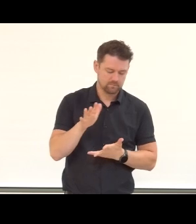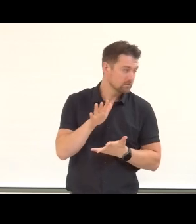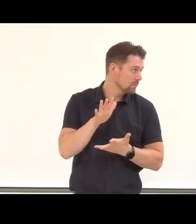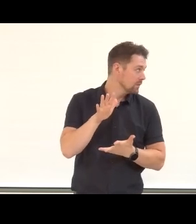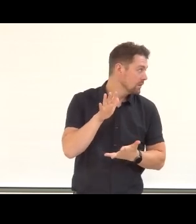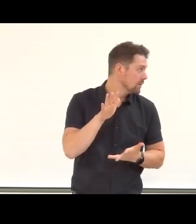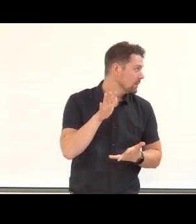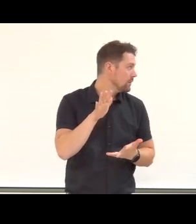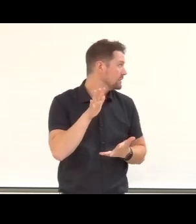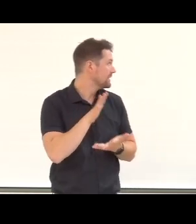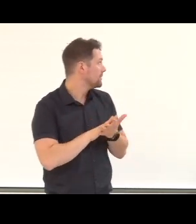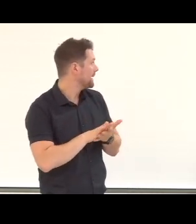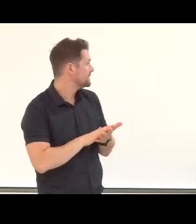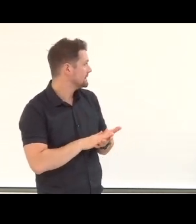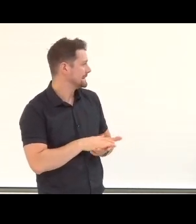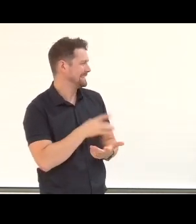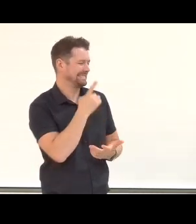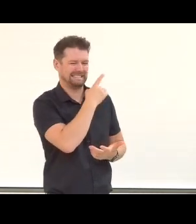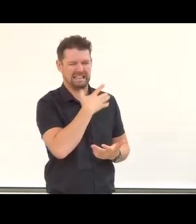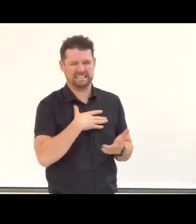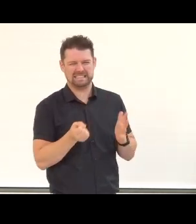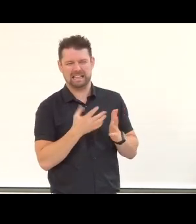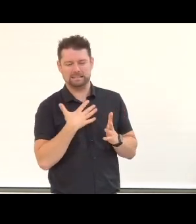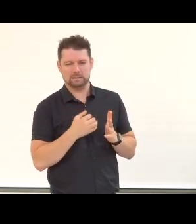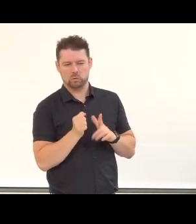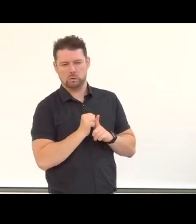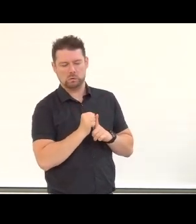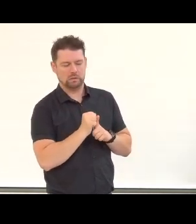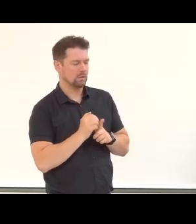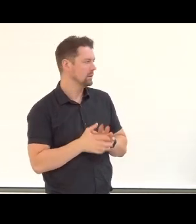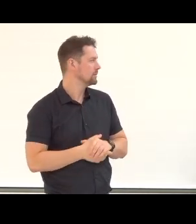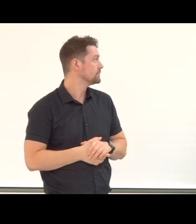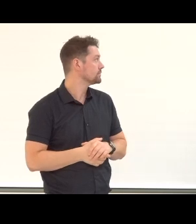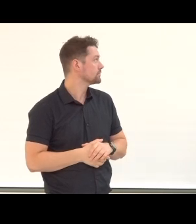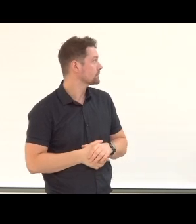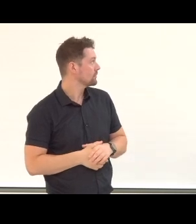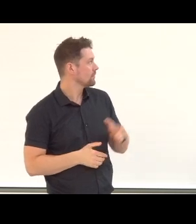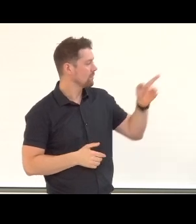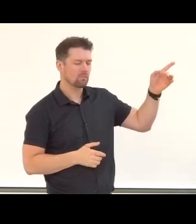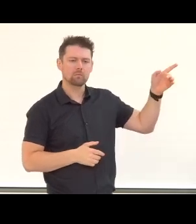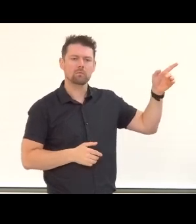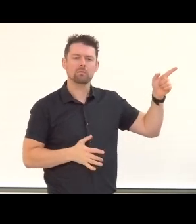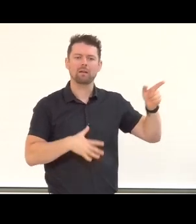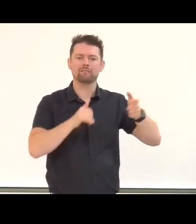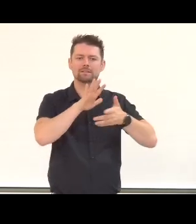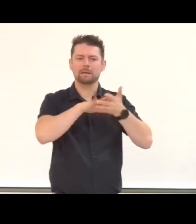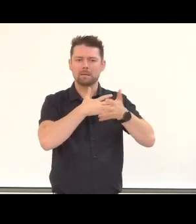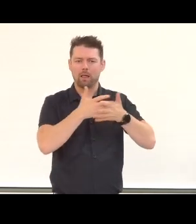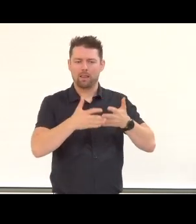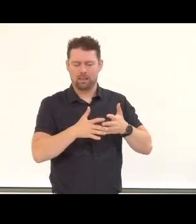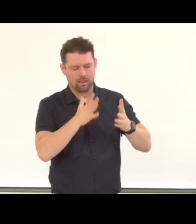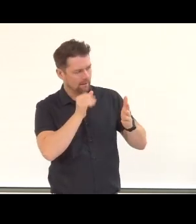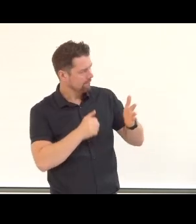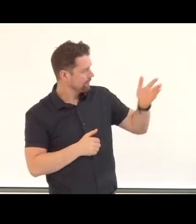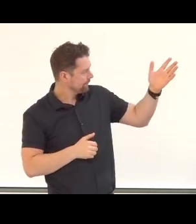doing PowerPoint karaoke. I didn't put this slide. I didn't make this slide. But on the right, you see a bit the flight plan. So